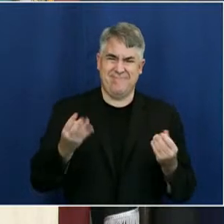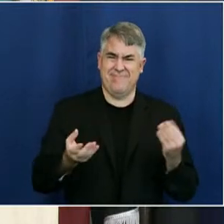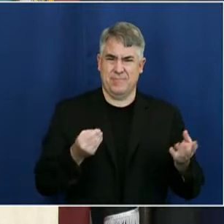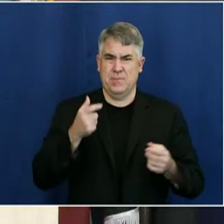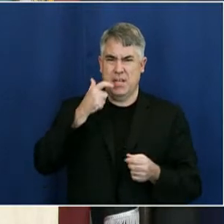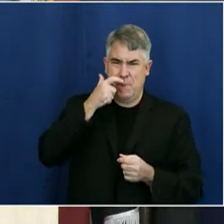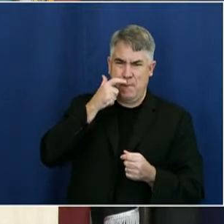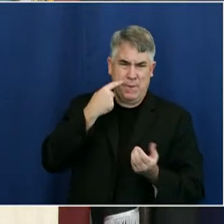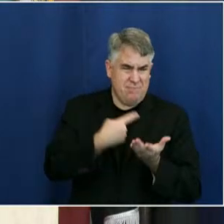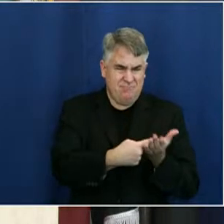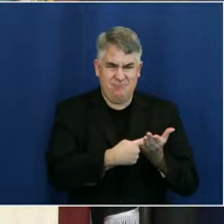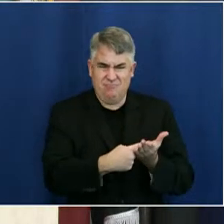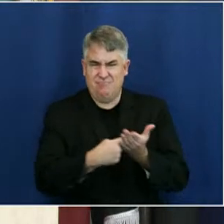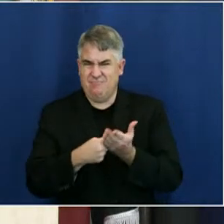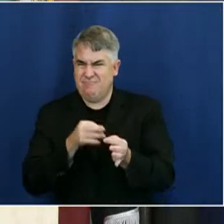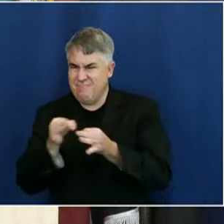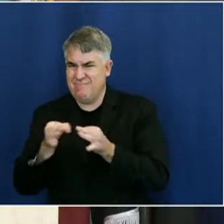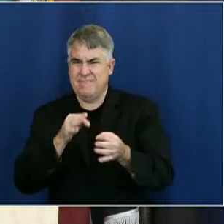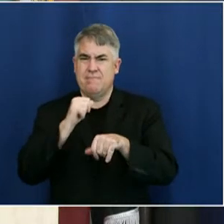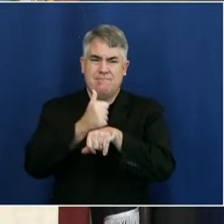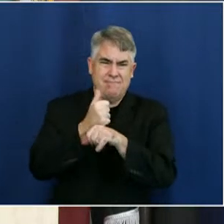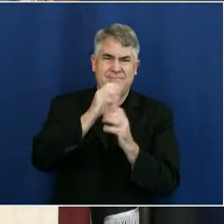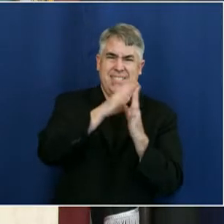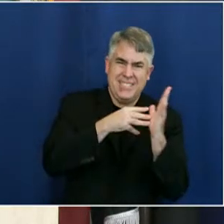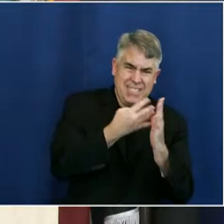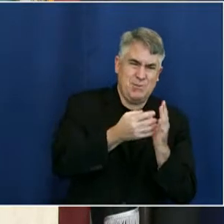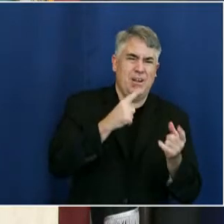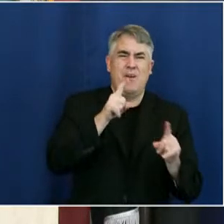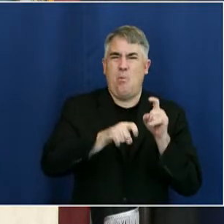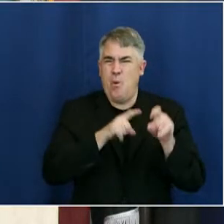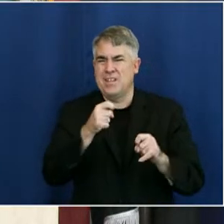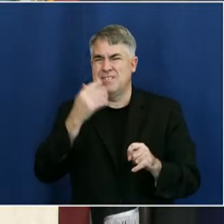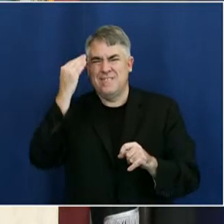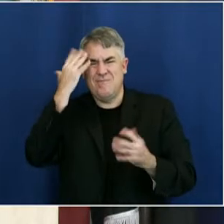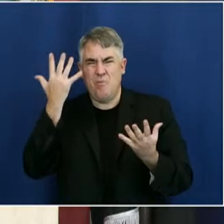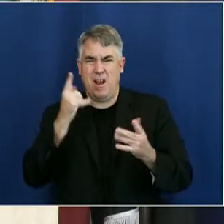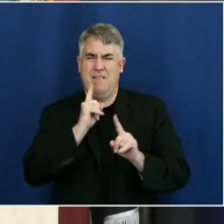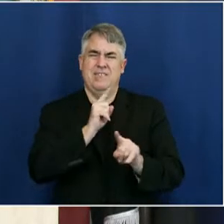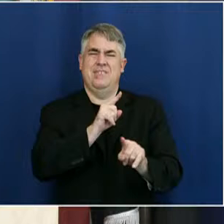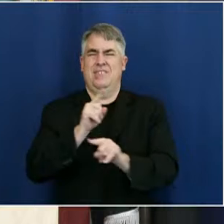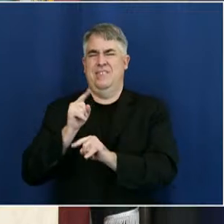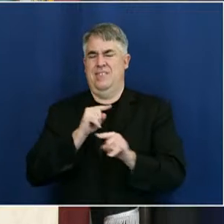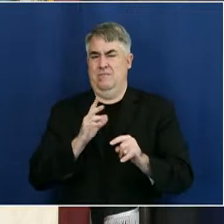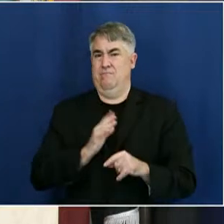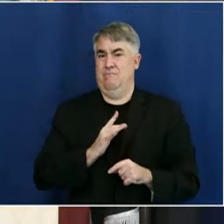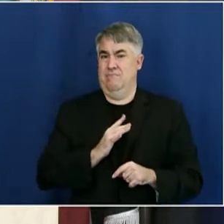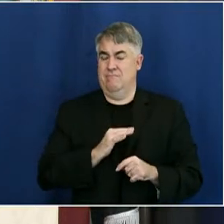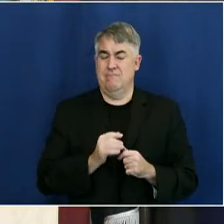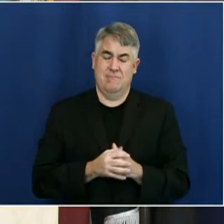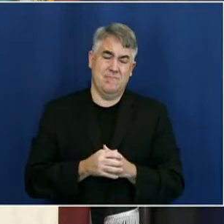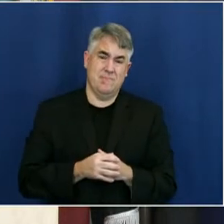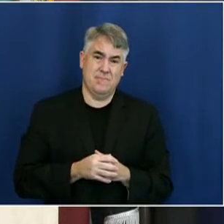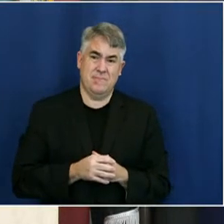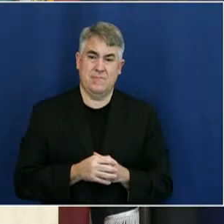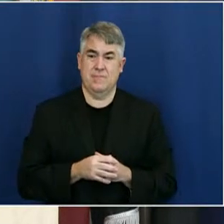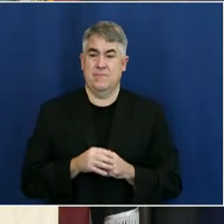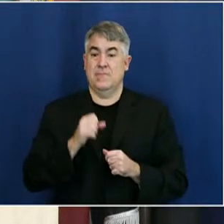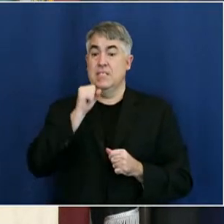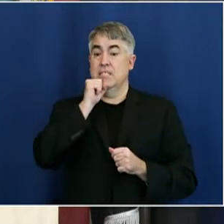have the ability to be connected directly to an appointment that they can schedule for them over the phone. Seniors who do not have